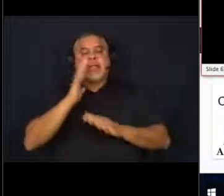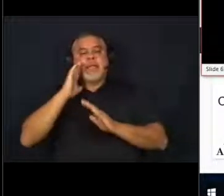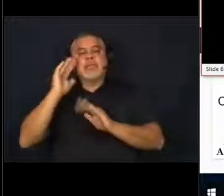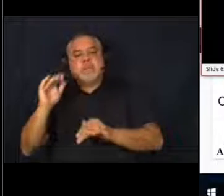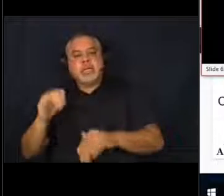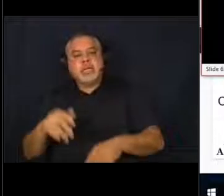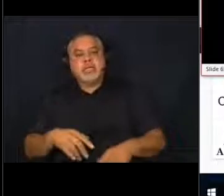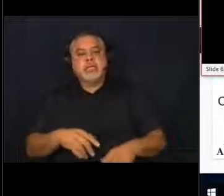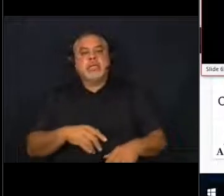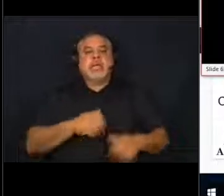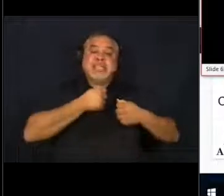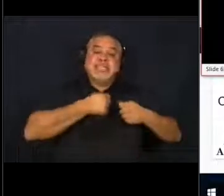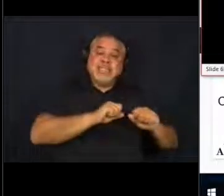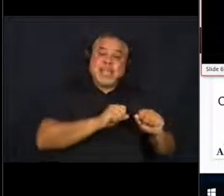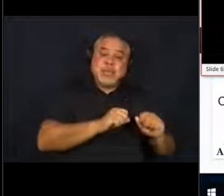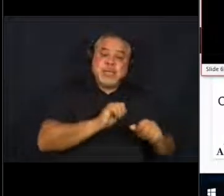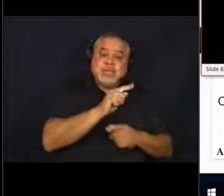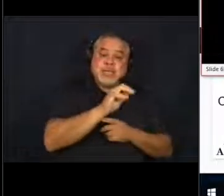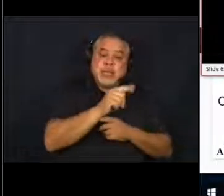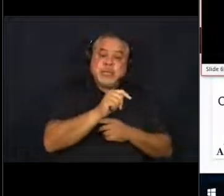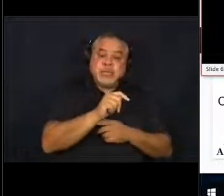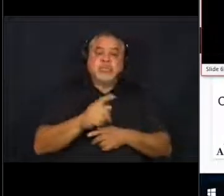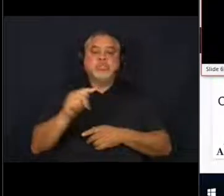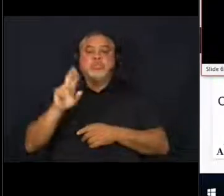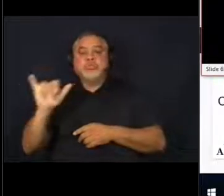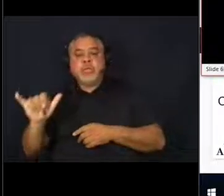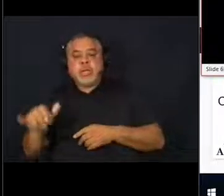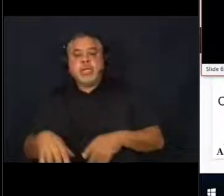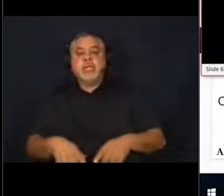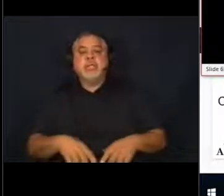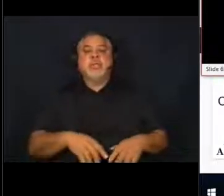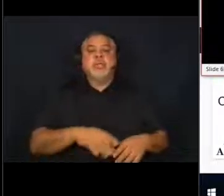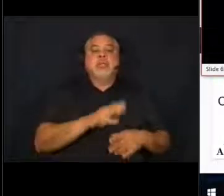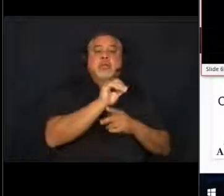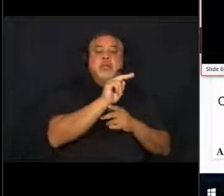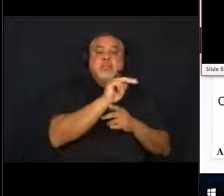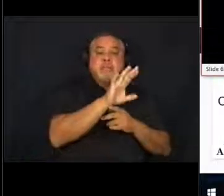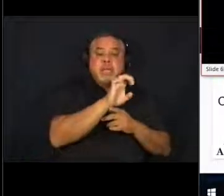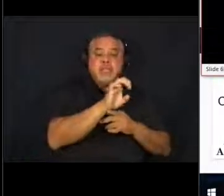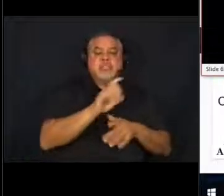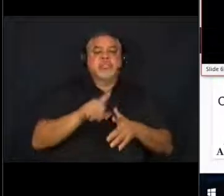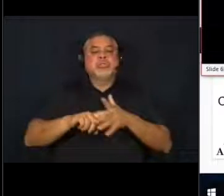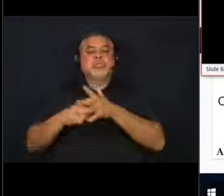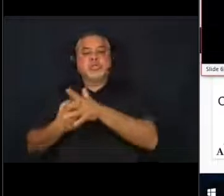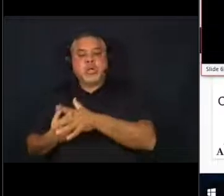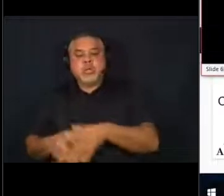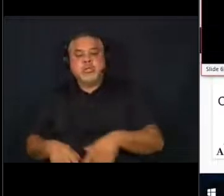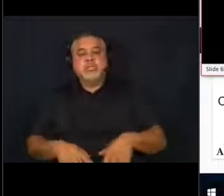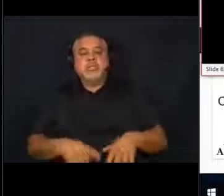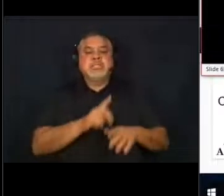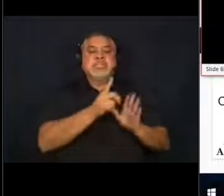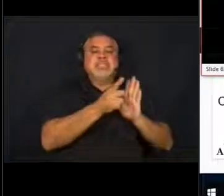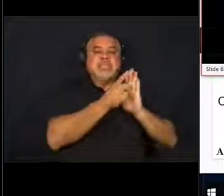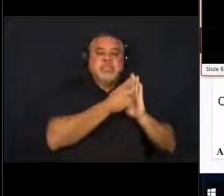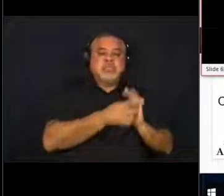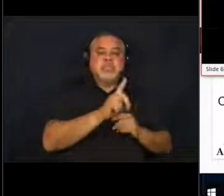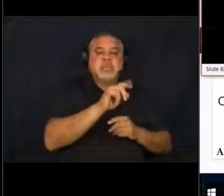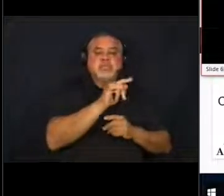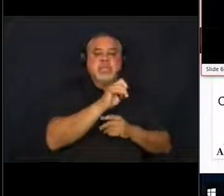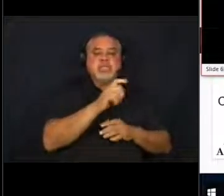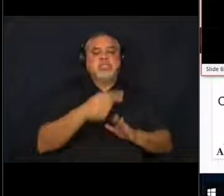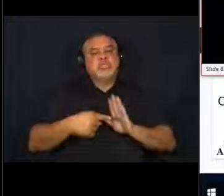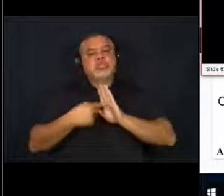attempt, let's just try, or commence, begin or start, or demonstrate, let's just show or